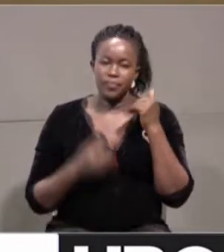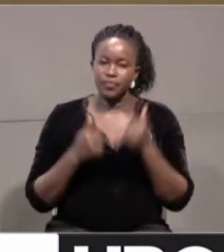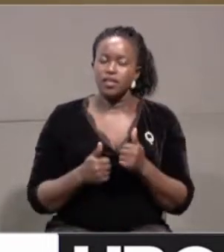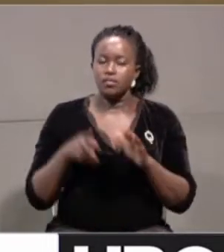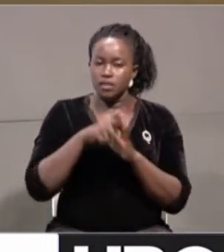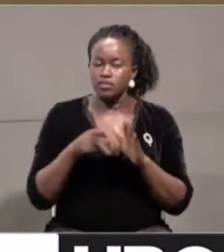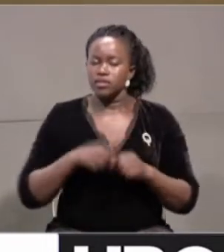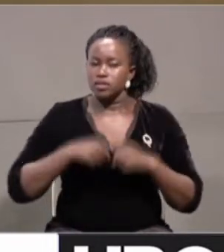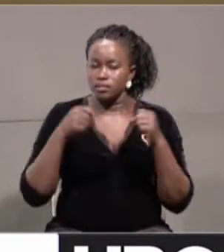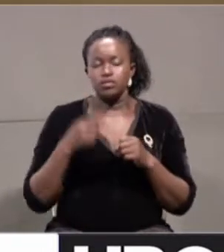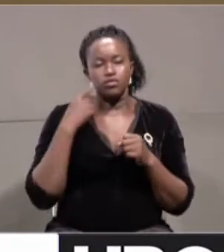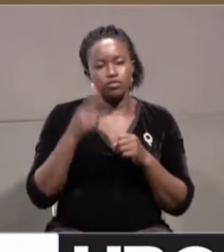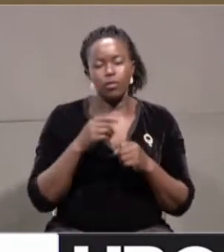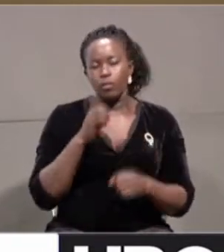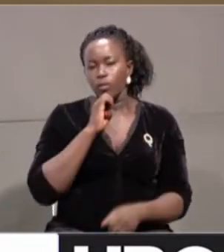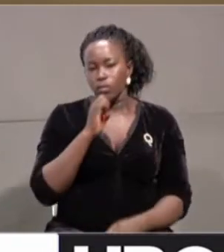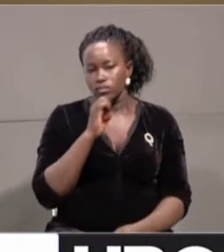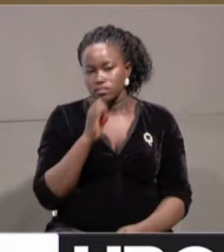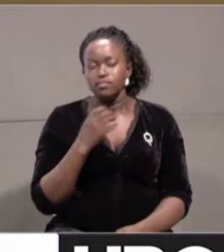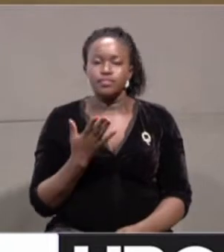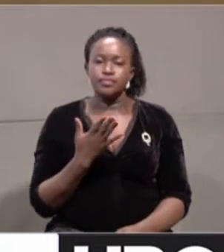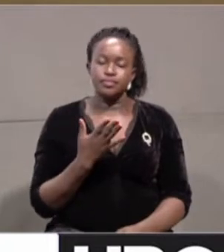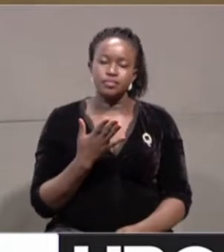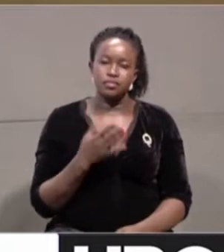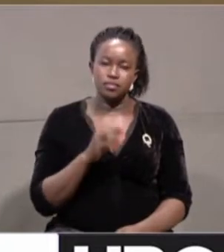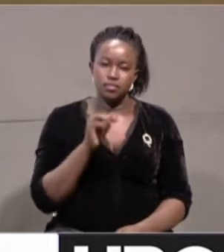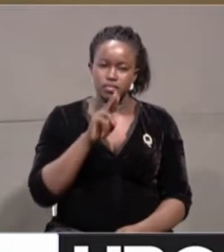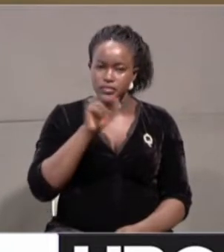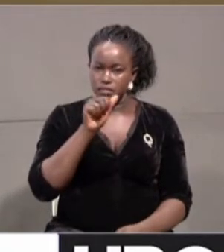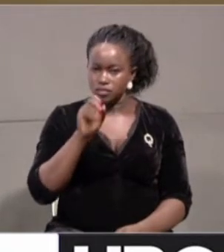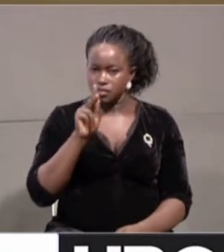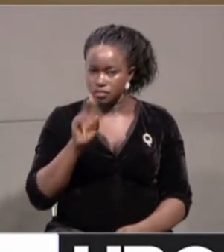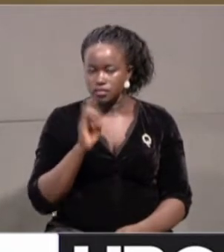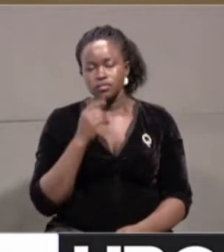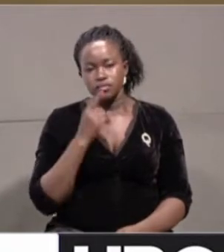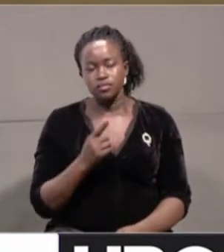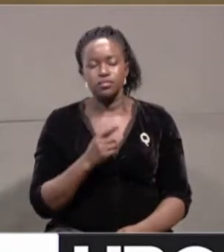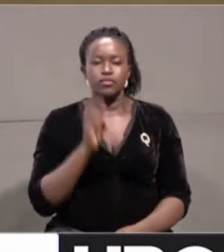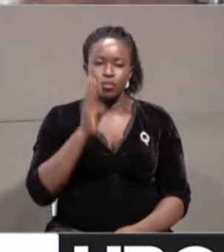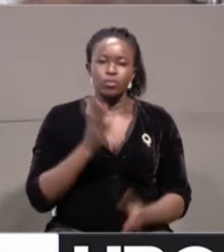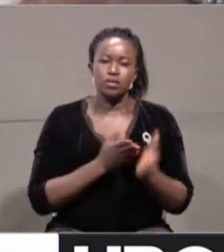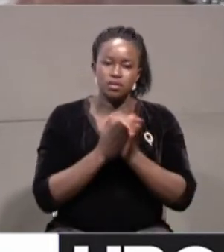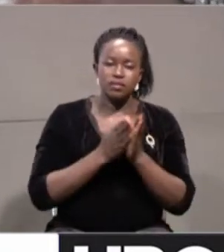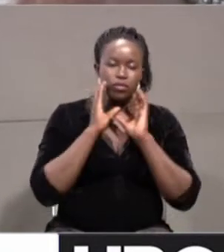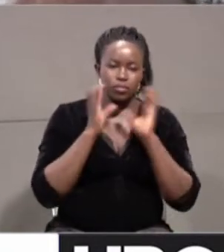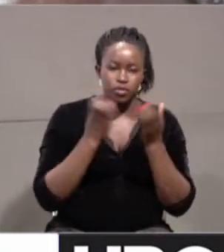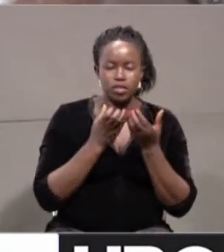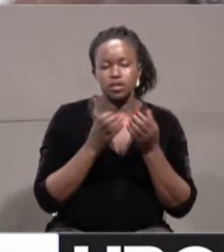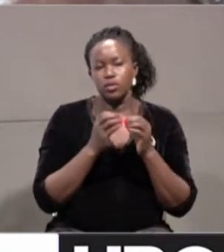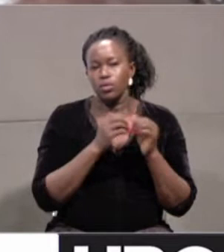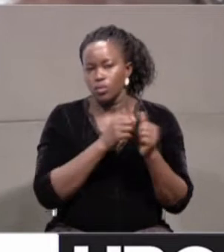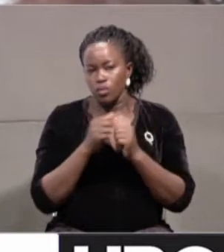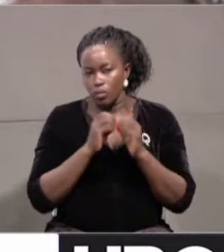nnyo. According to the parish chairperson of the elderly, Sunday Musoke Nkoyoyo says they will serve